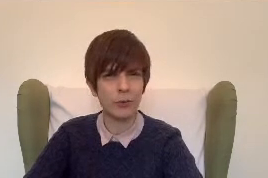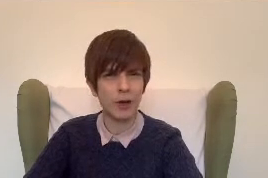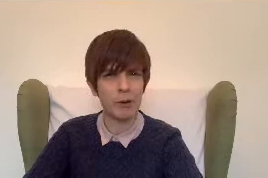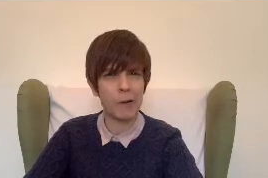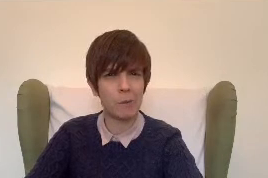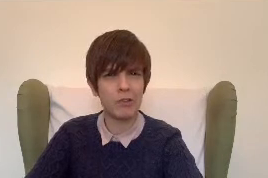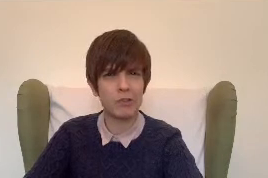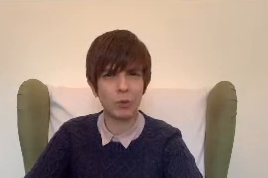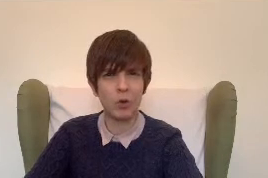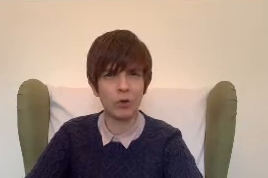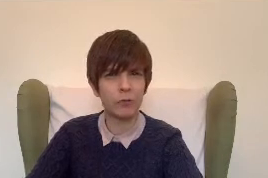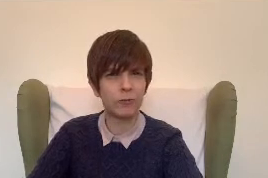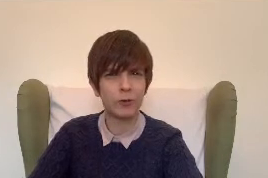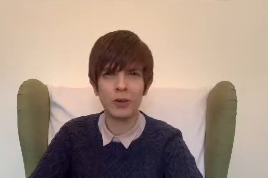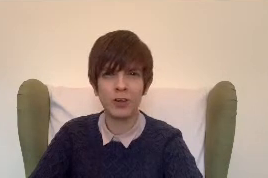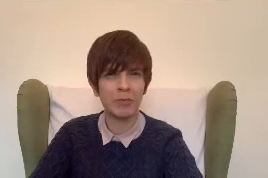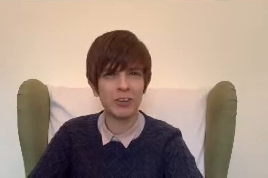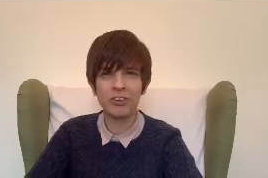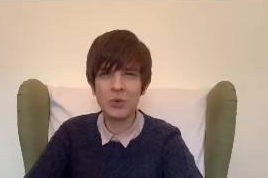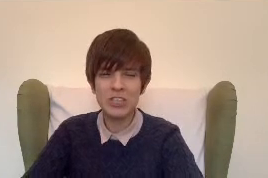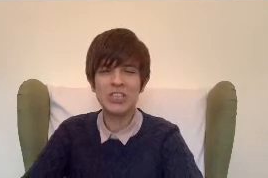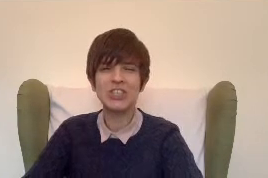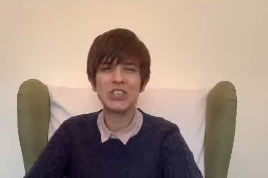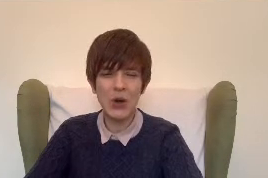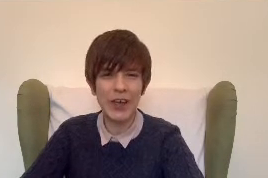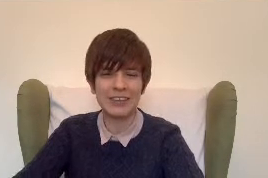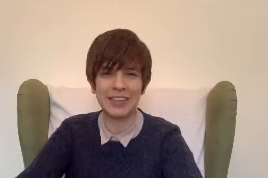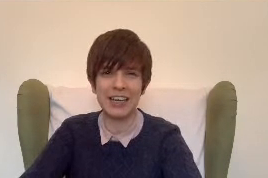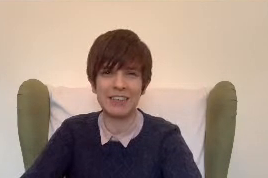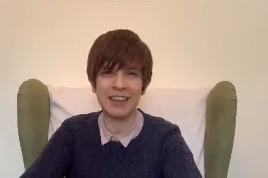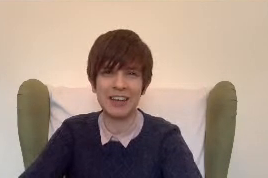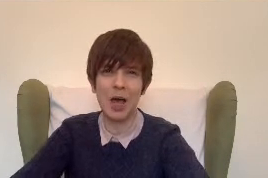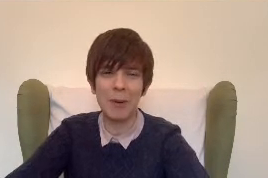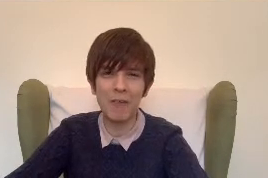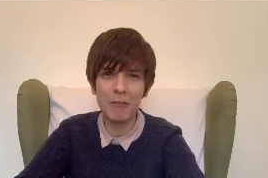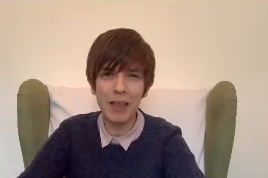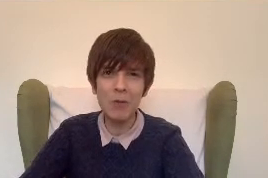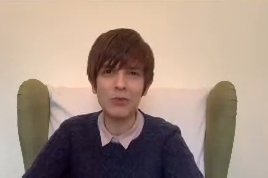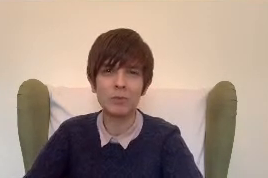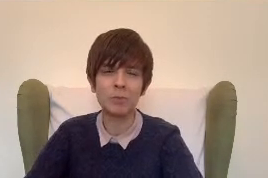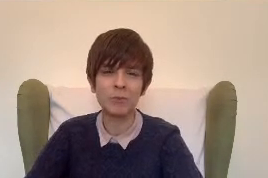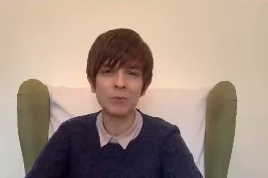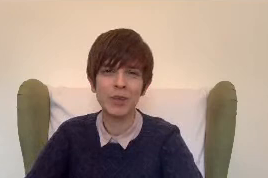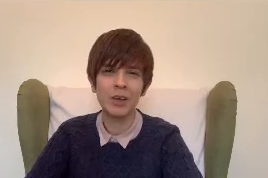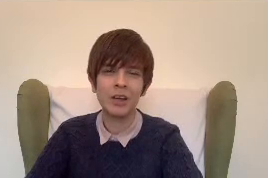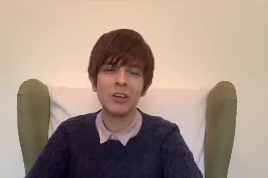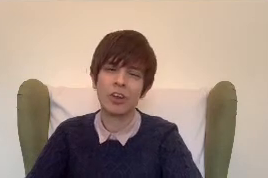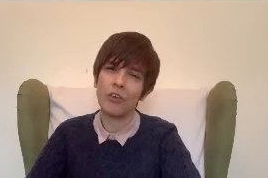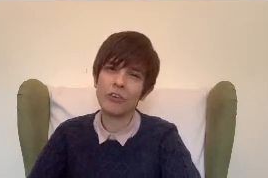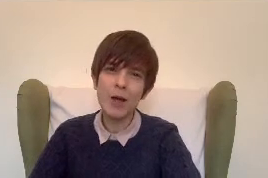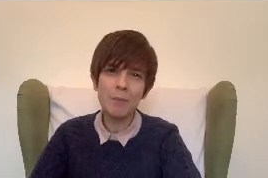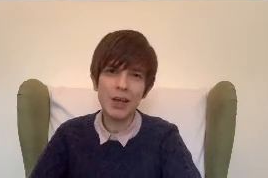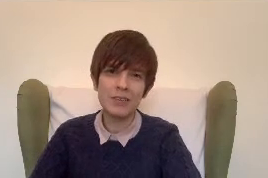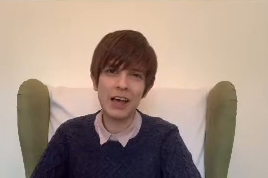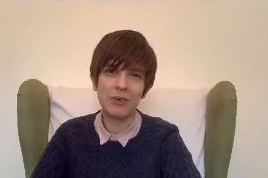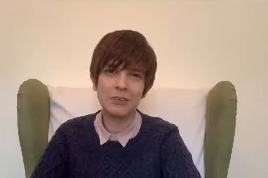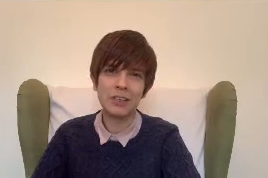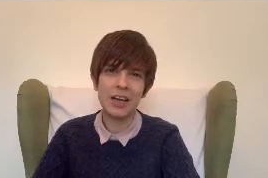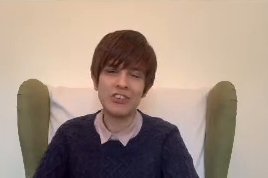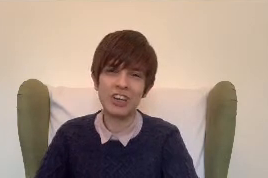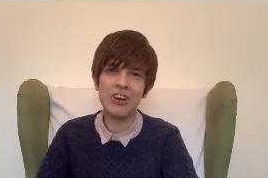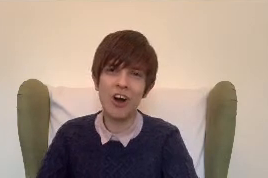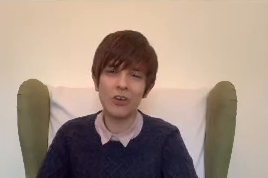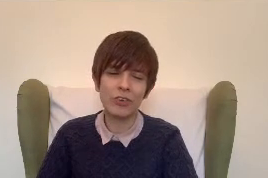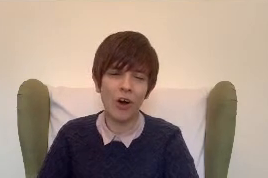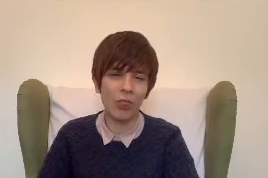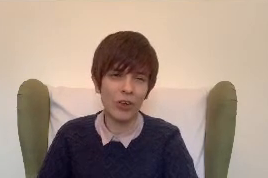forgotten about Mr. Wolf because she was so excited about the flowers. She got to Grandma's house